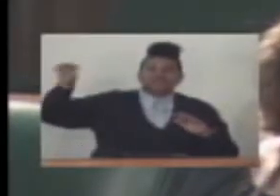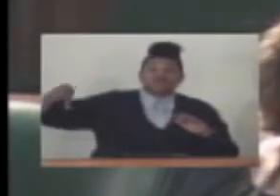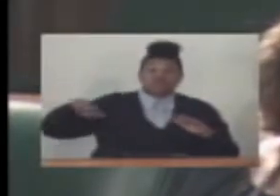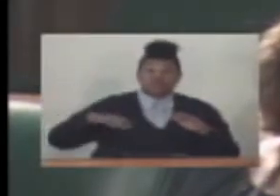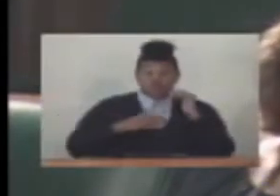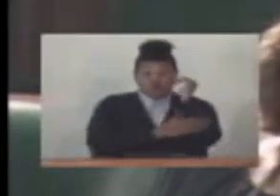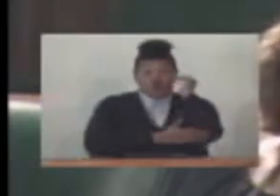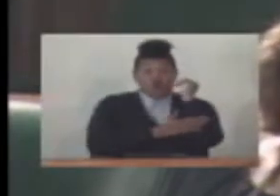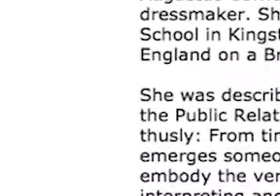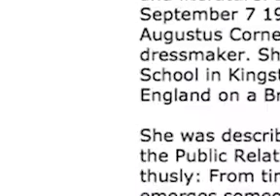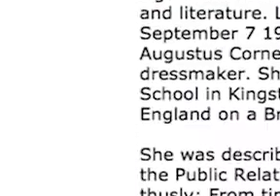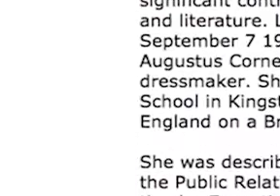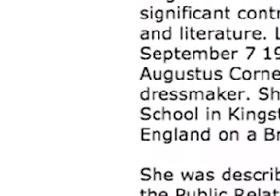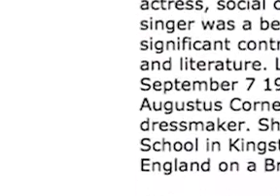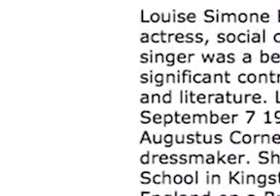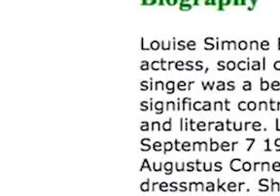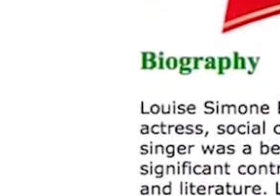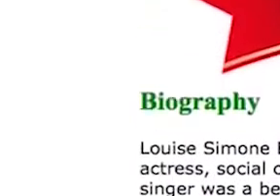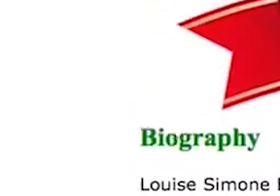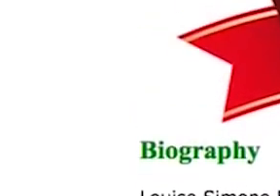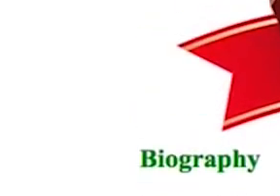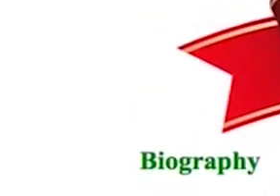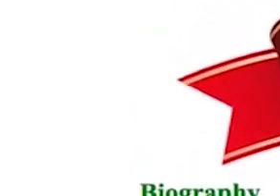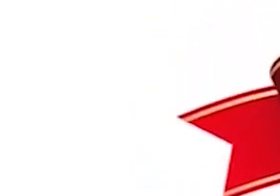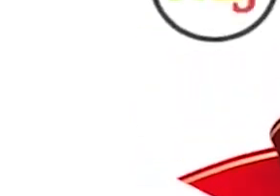national depository.